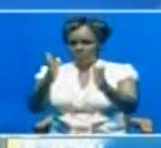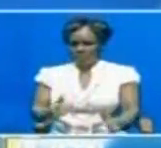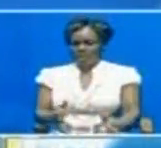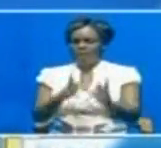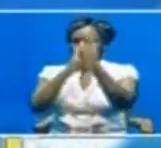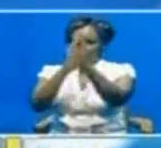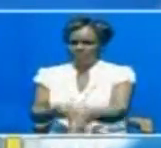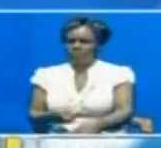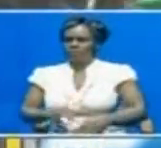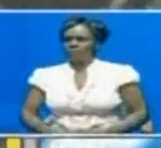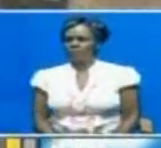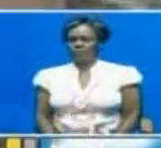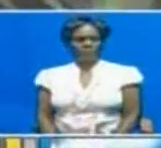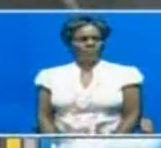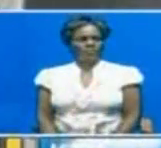reports.